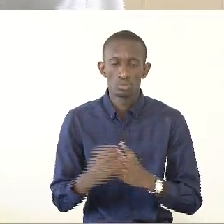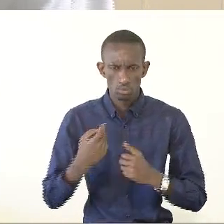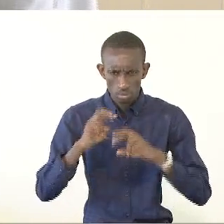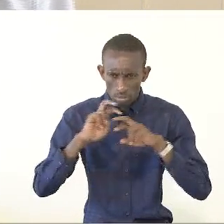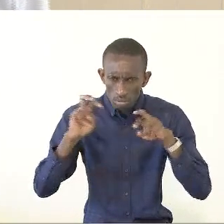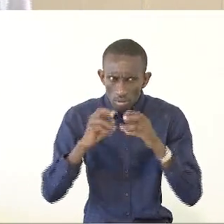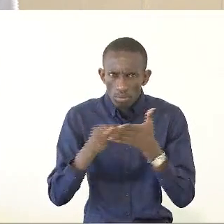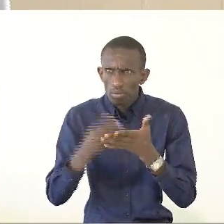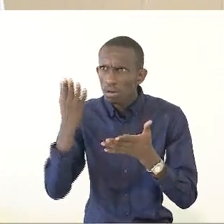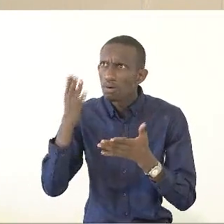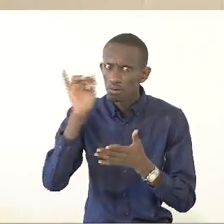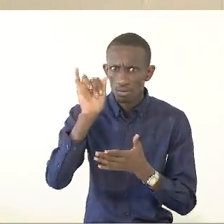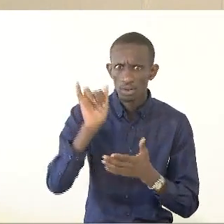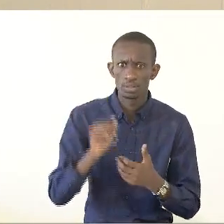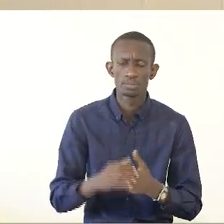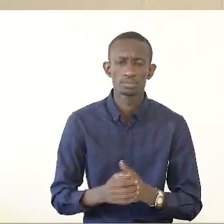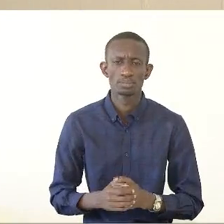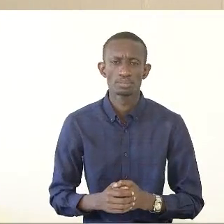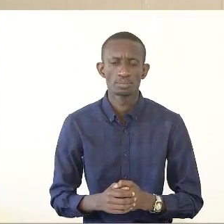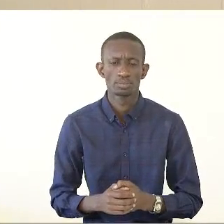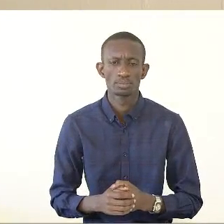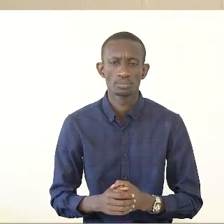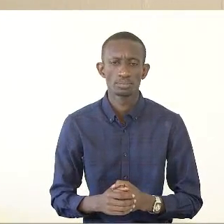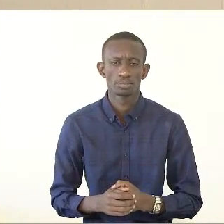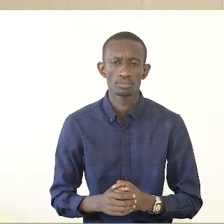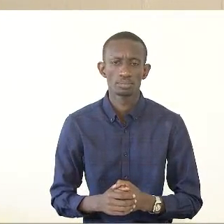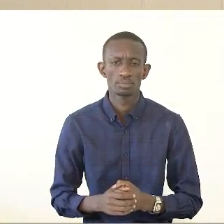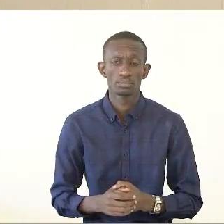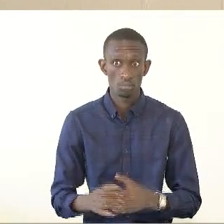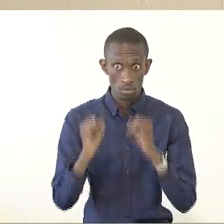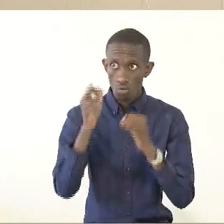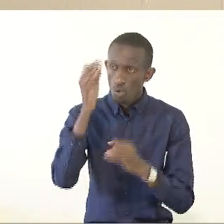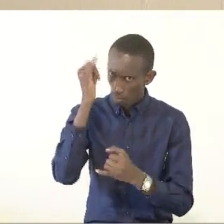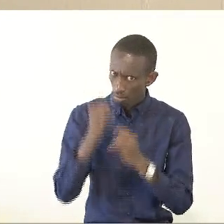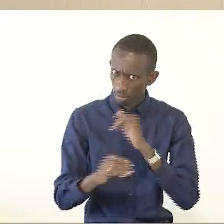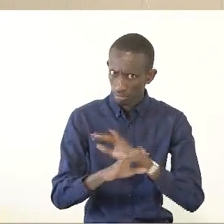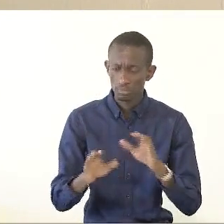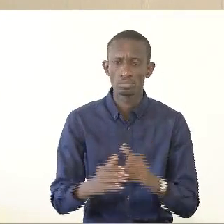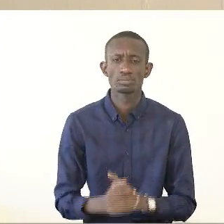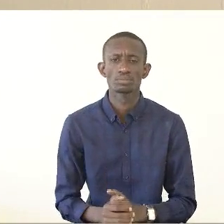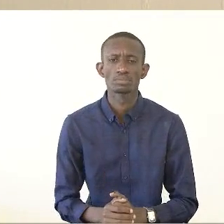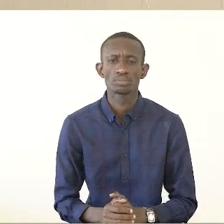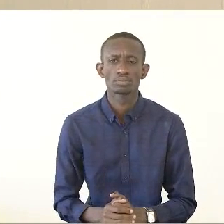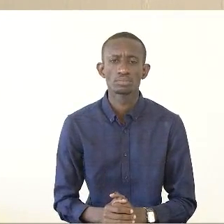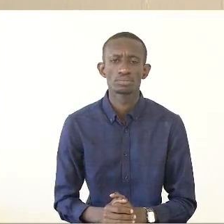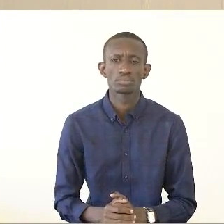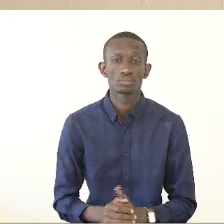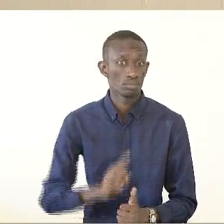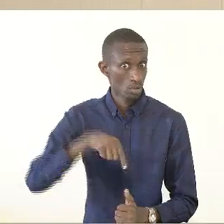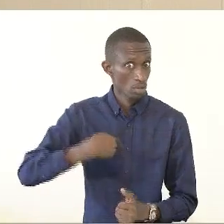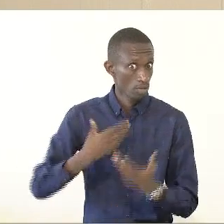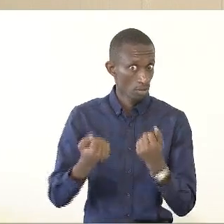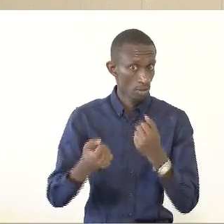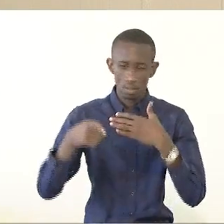values of y when you finish to put the values there. We have -5